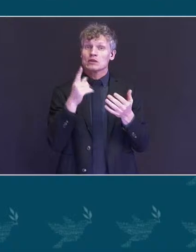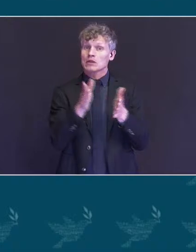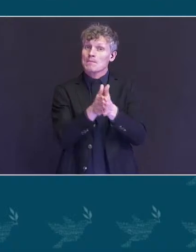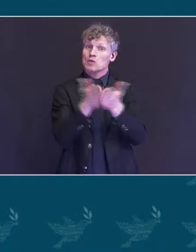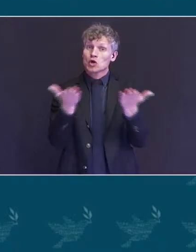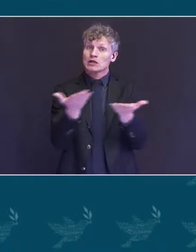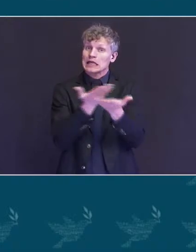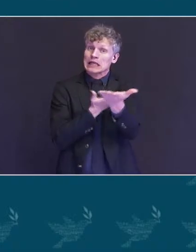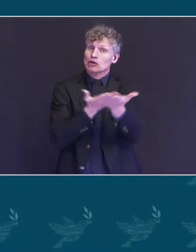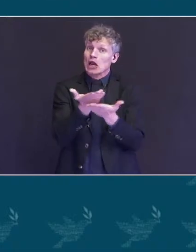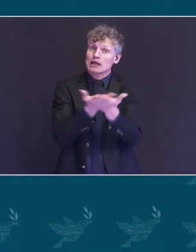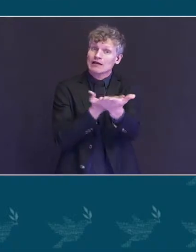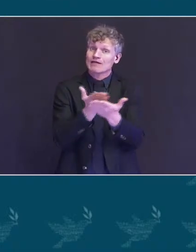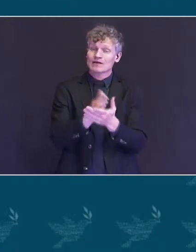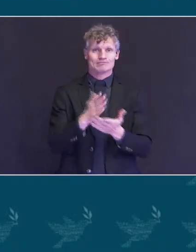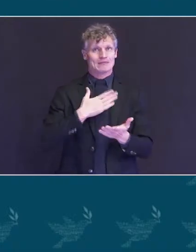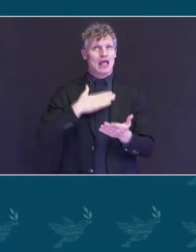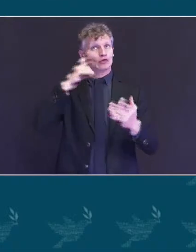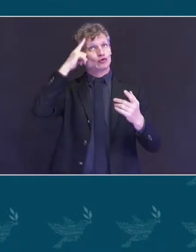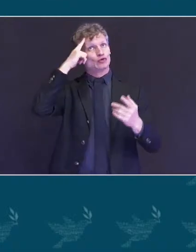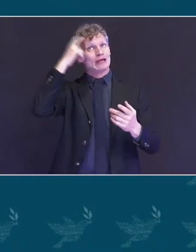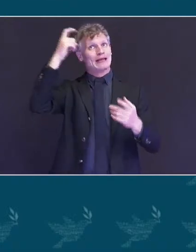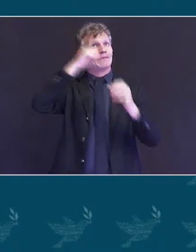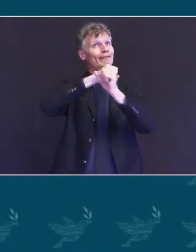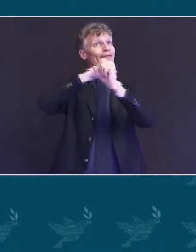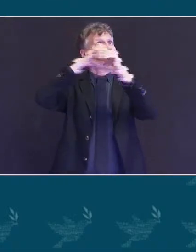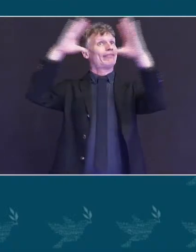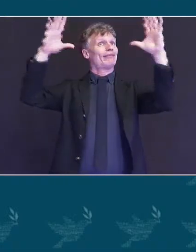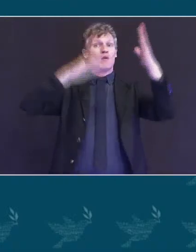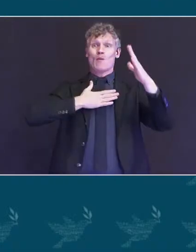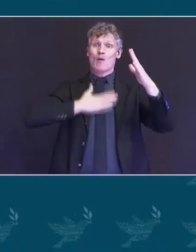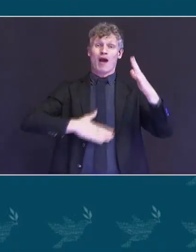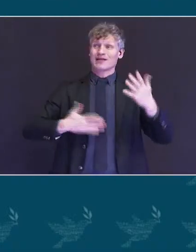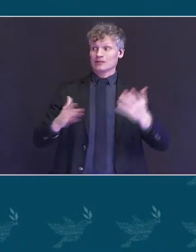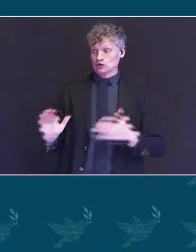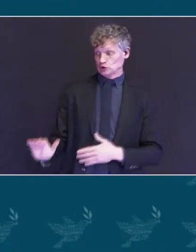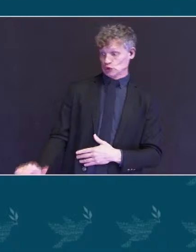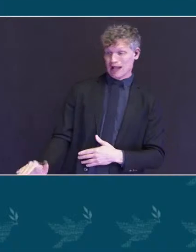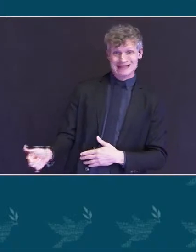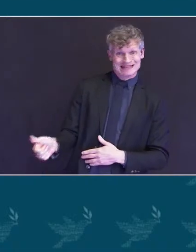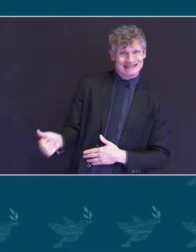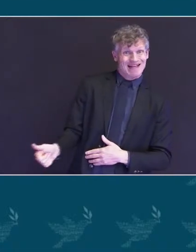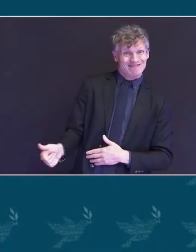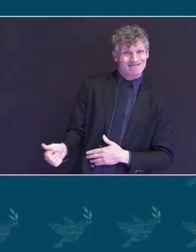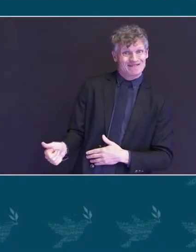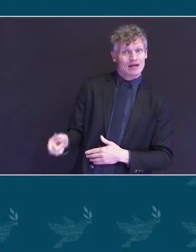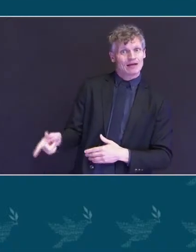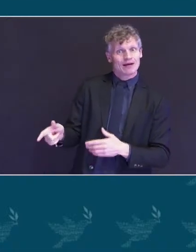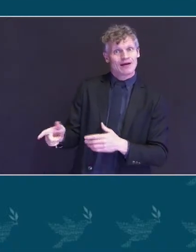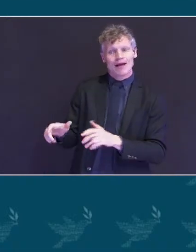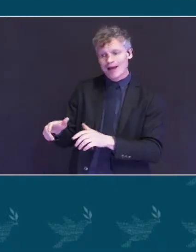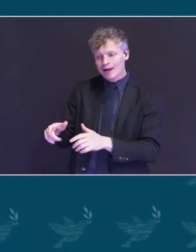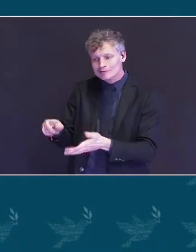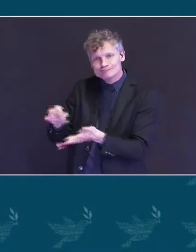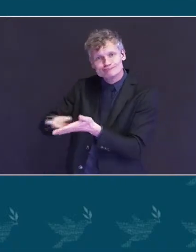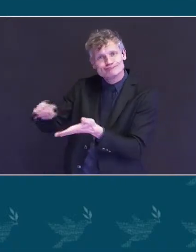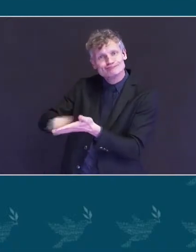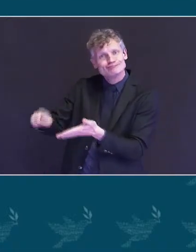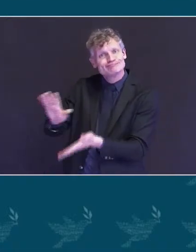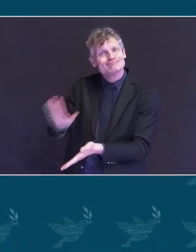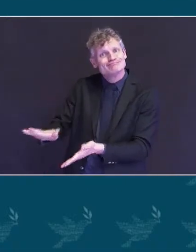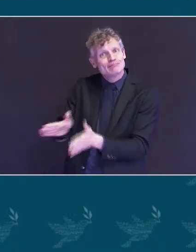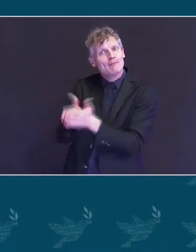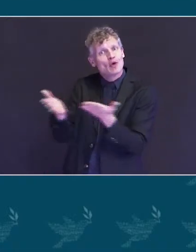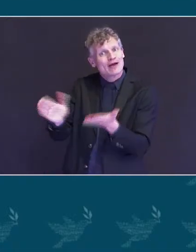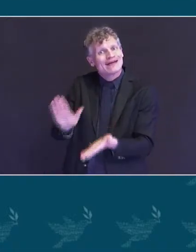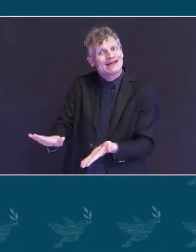dream world, it would be possible for a child a couple of years from now to actually create his or her own book in her own